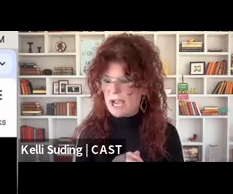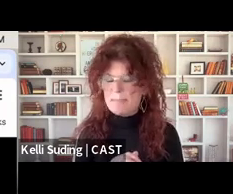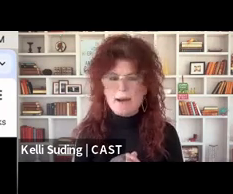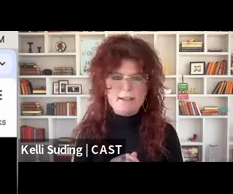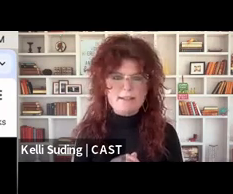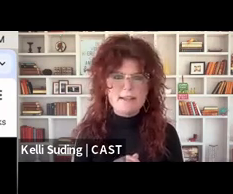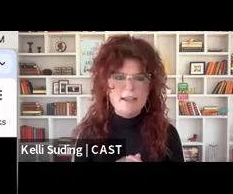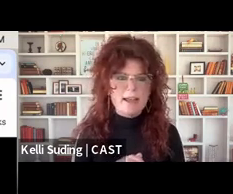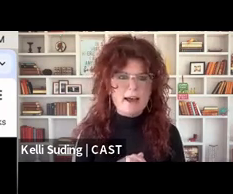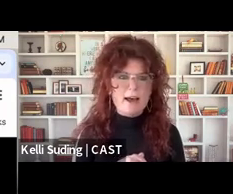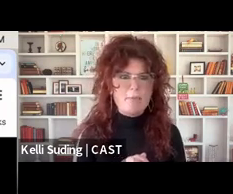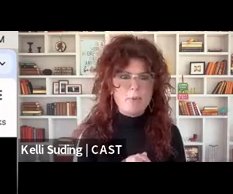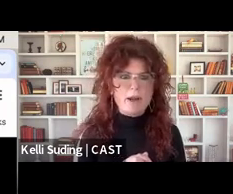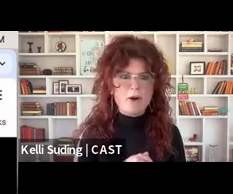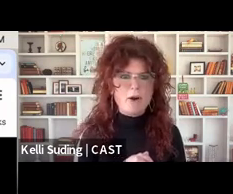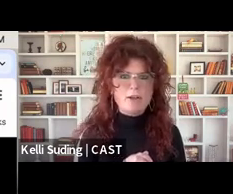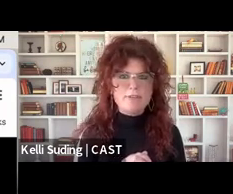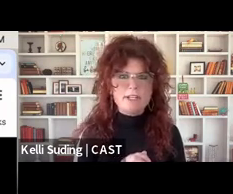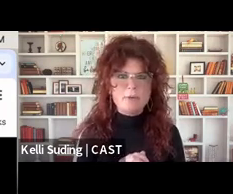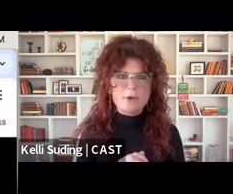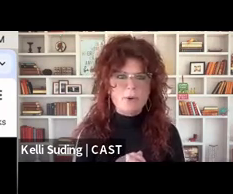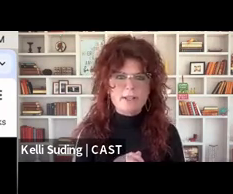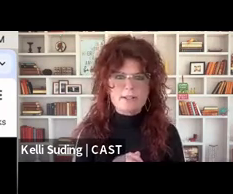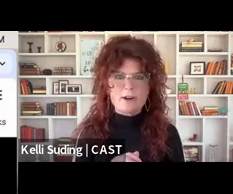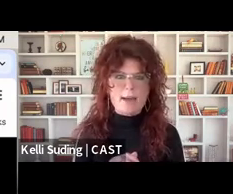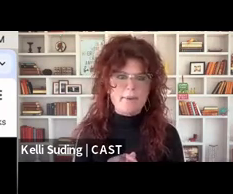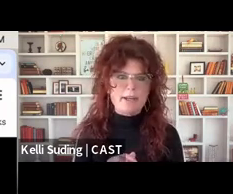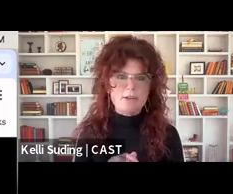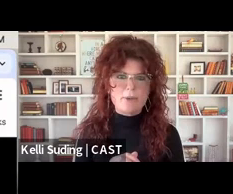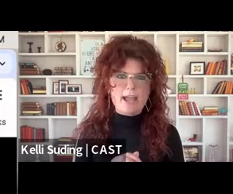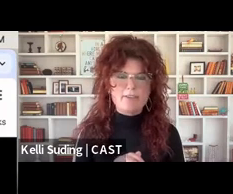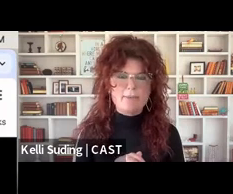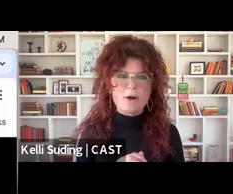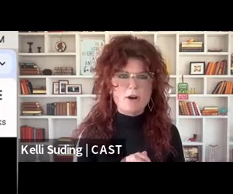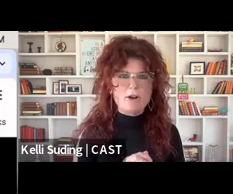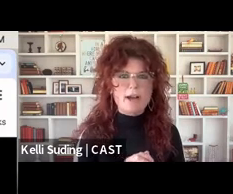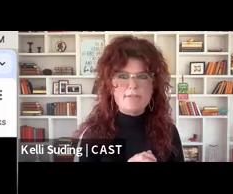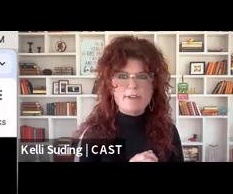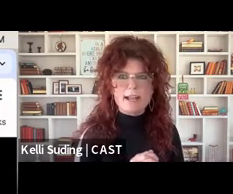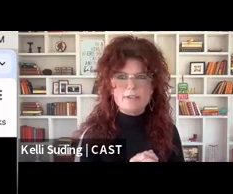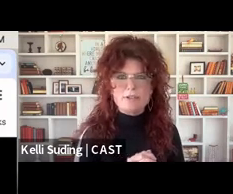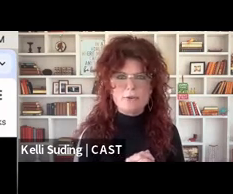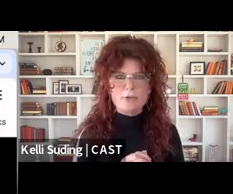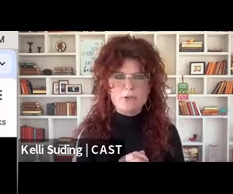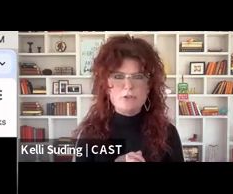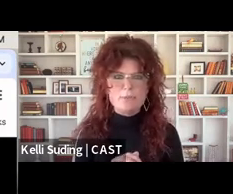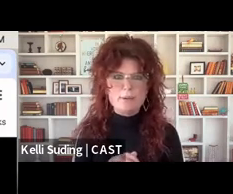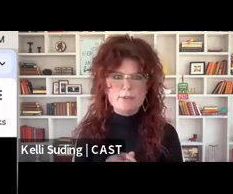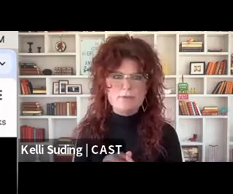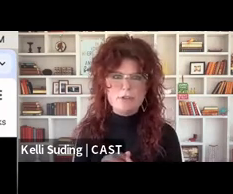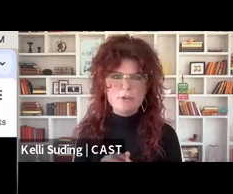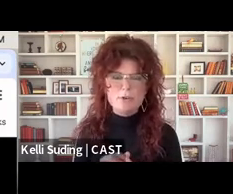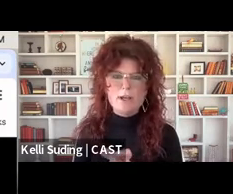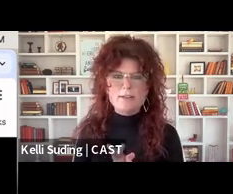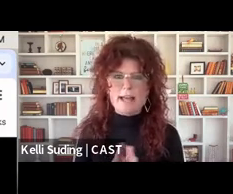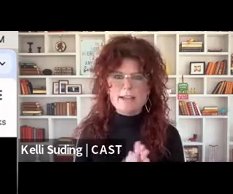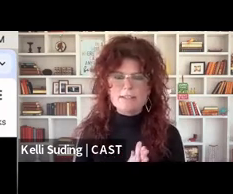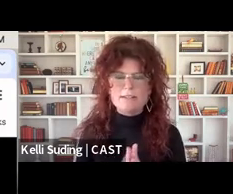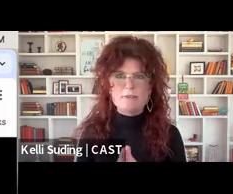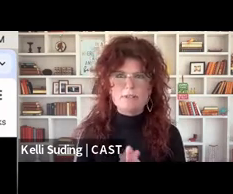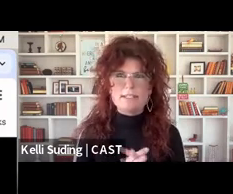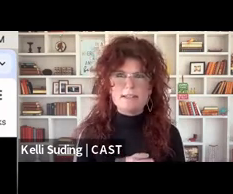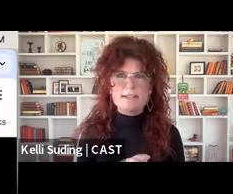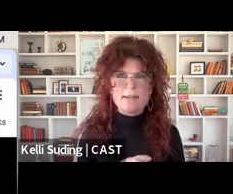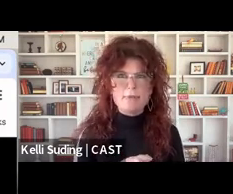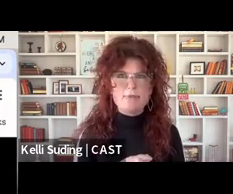into the chat box where all of the recordings are happening. So we have them all archived now. So for you to be able to view